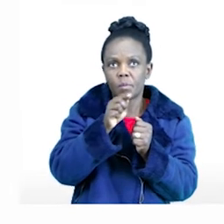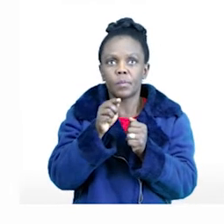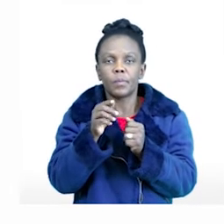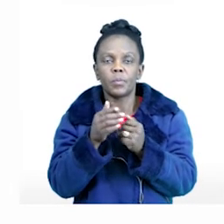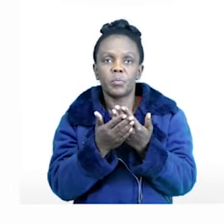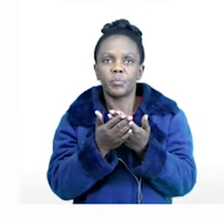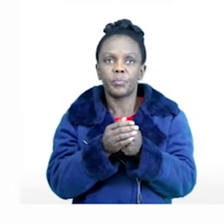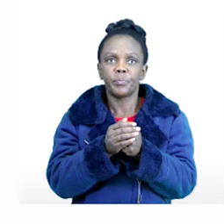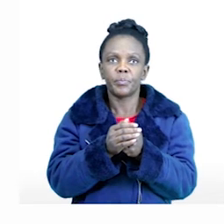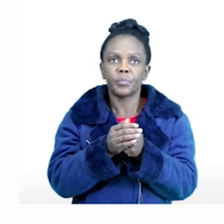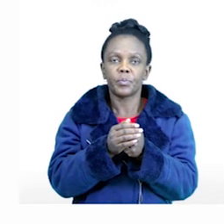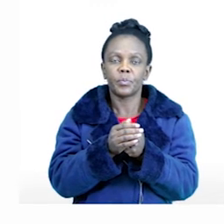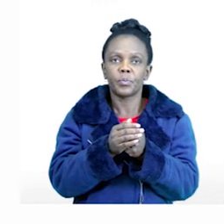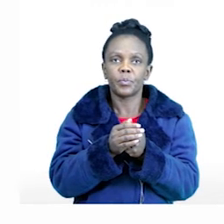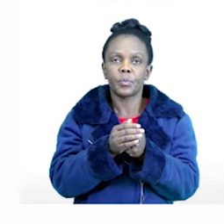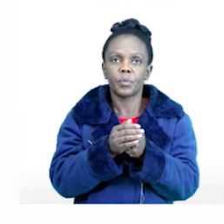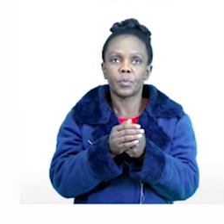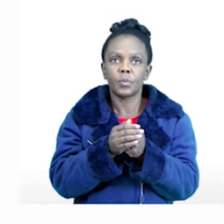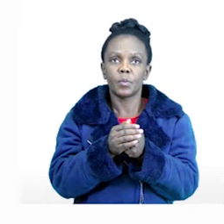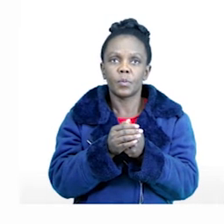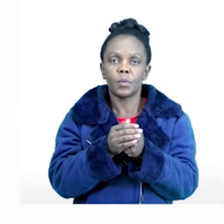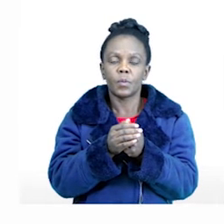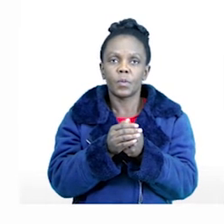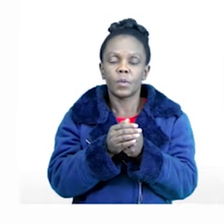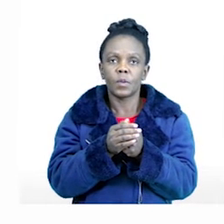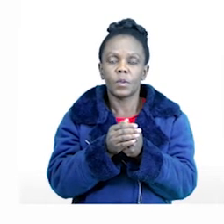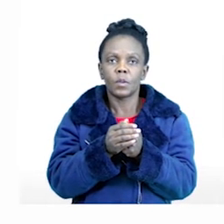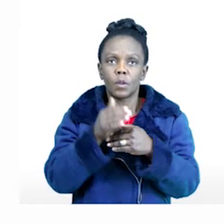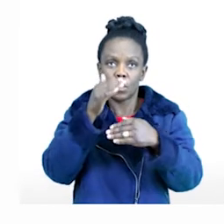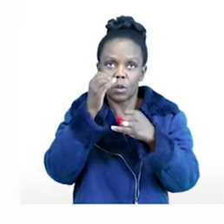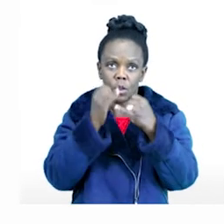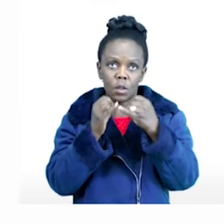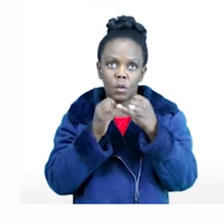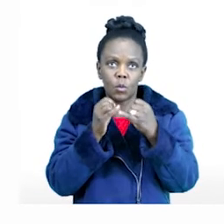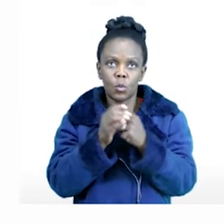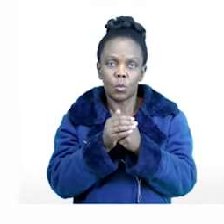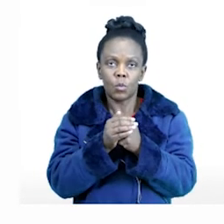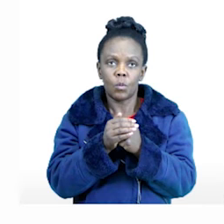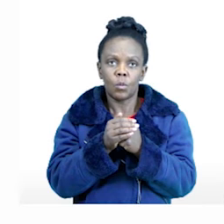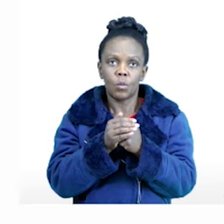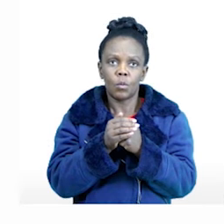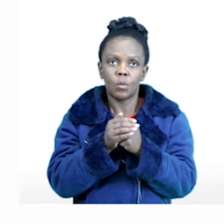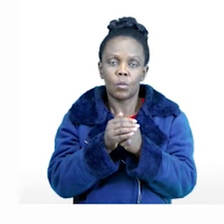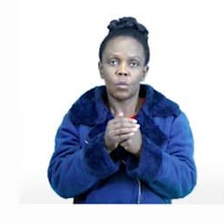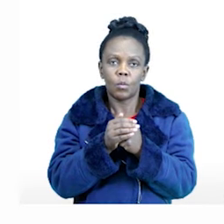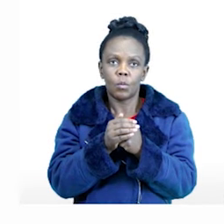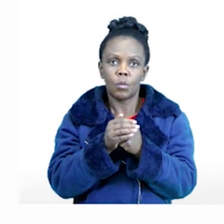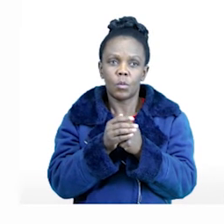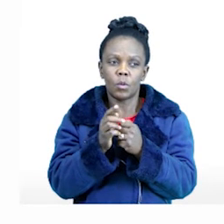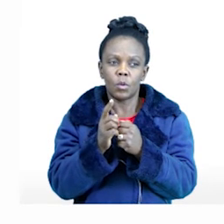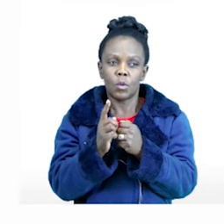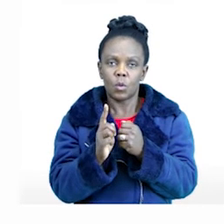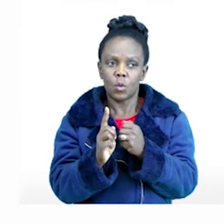it a circle, but it is called a roundabout. The last one is telling you that there is something ahead of